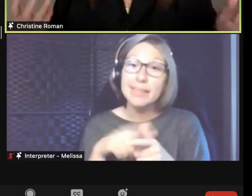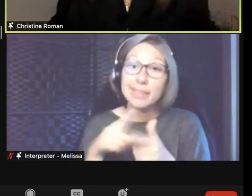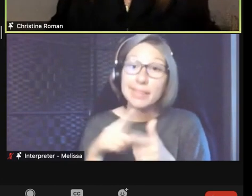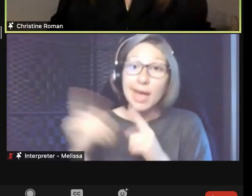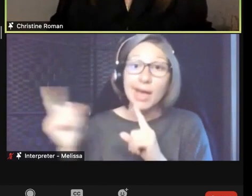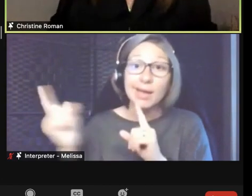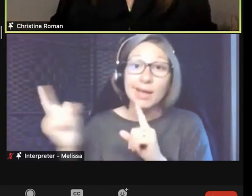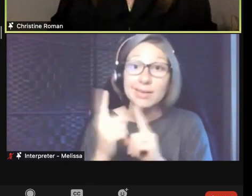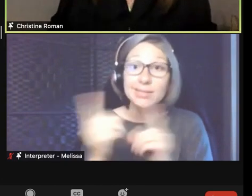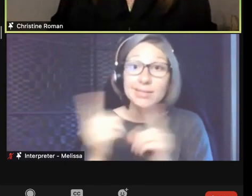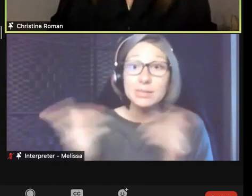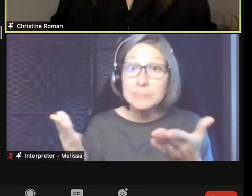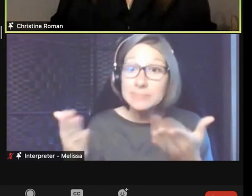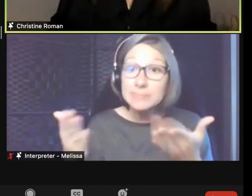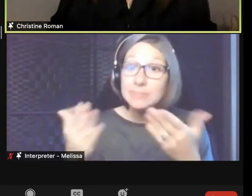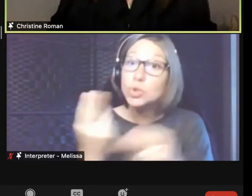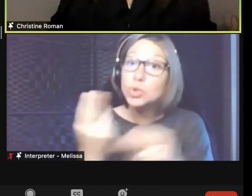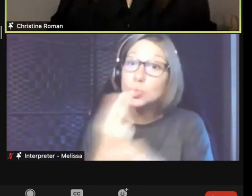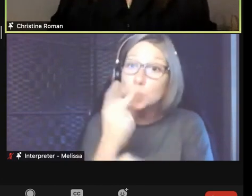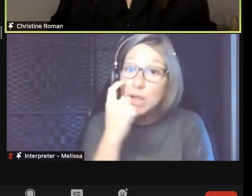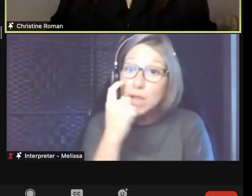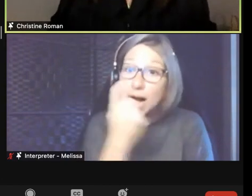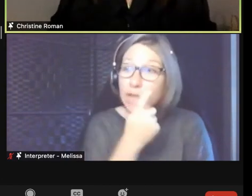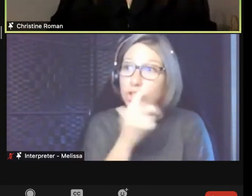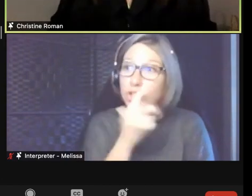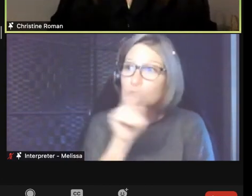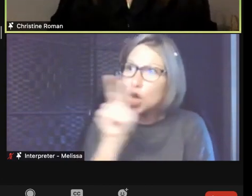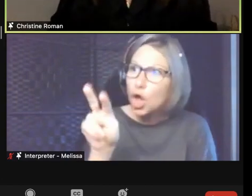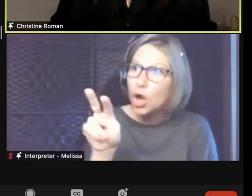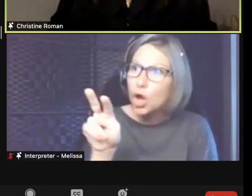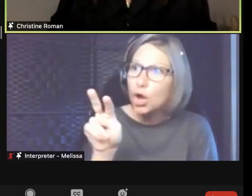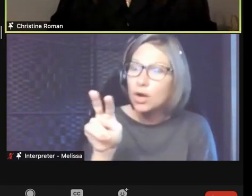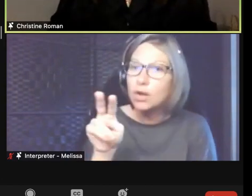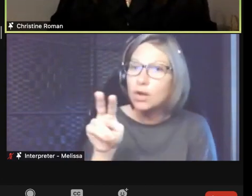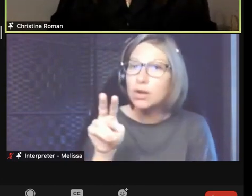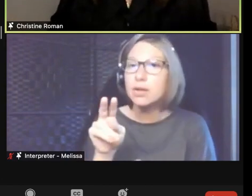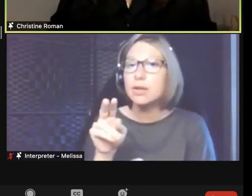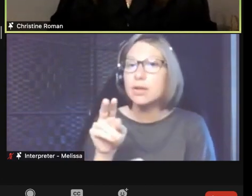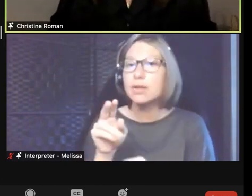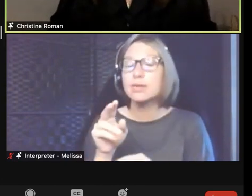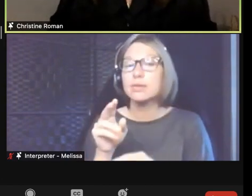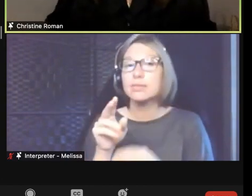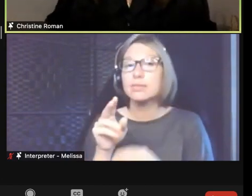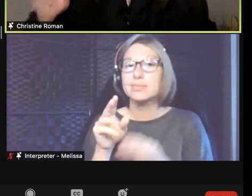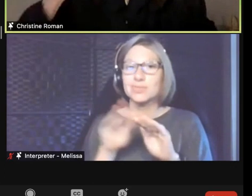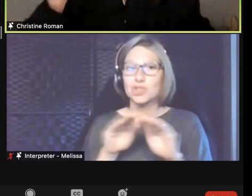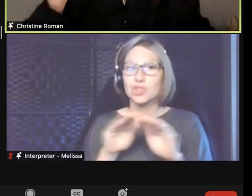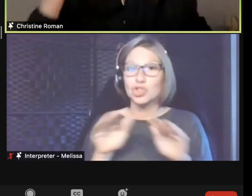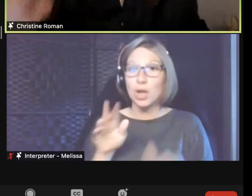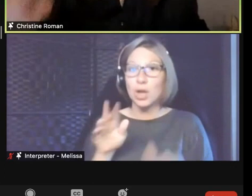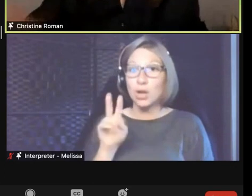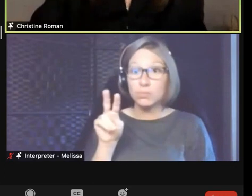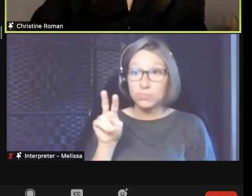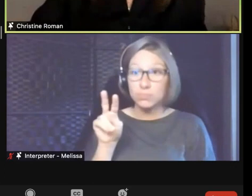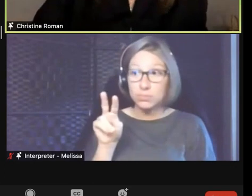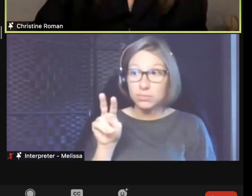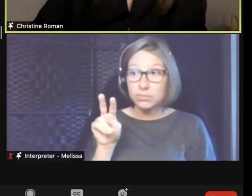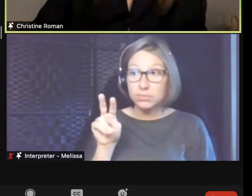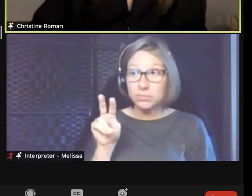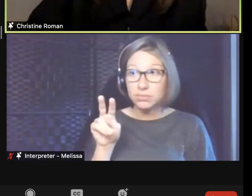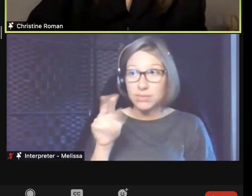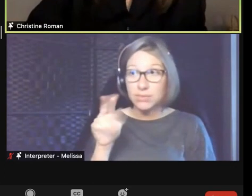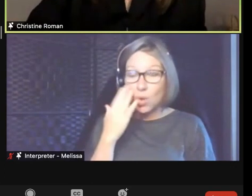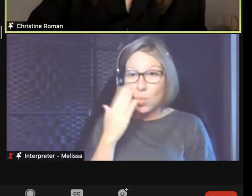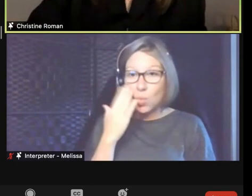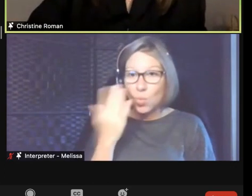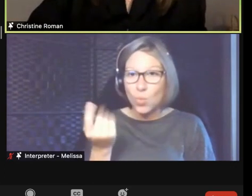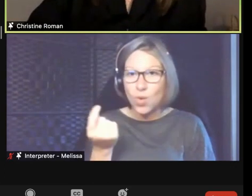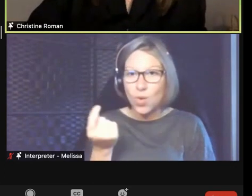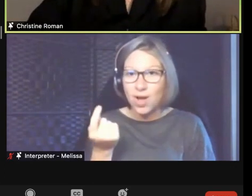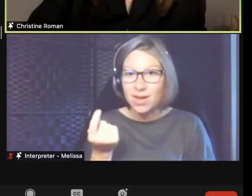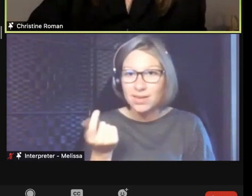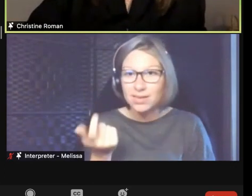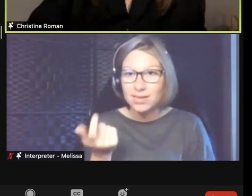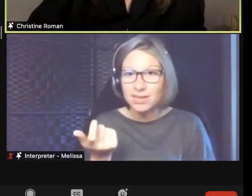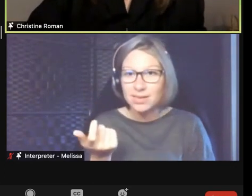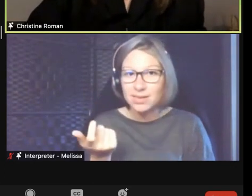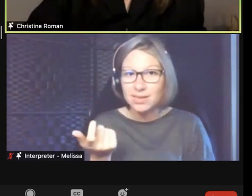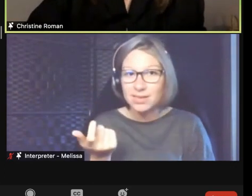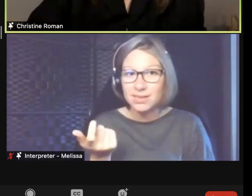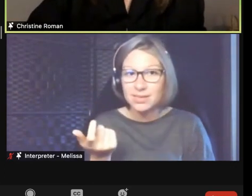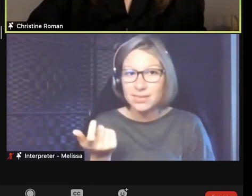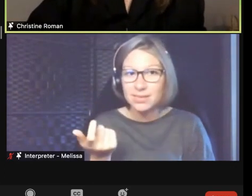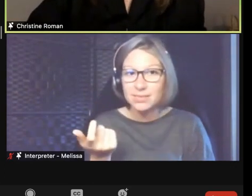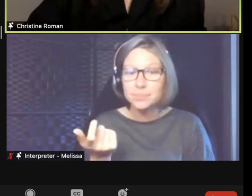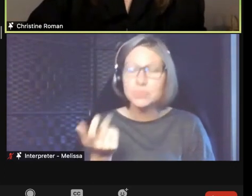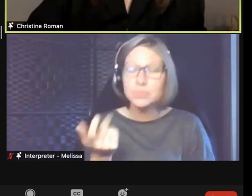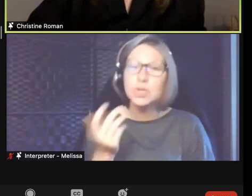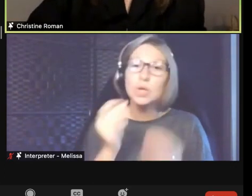I'm looking. I don't know what that is. Teaching salient features is the way, of course, that we can help